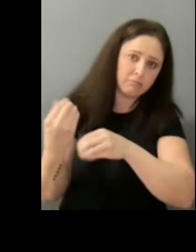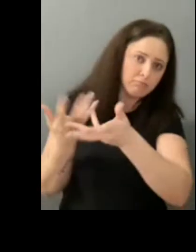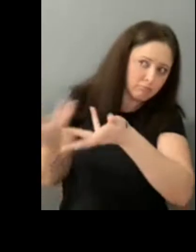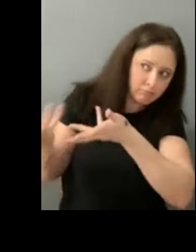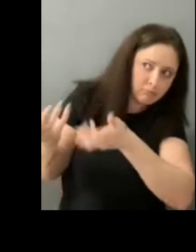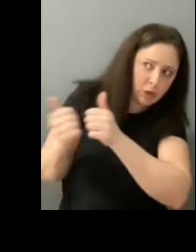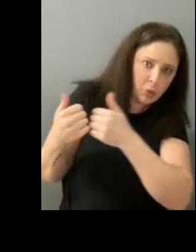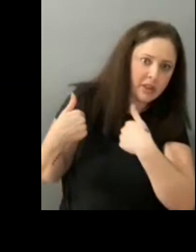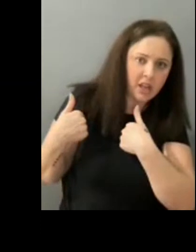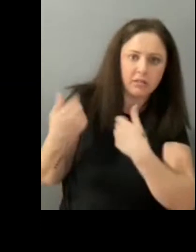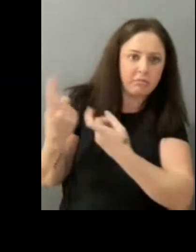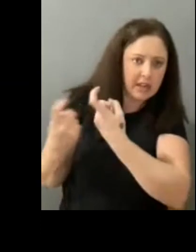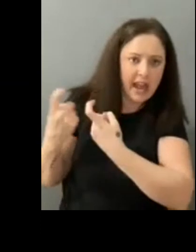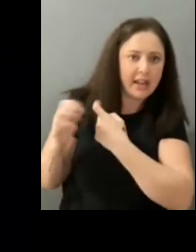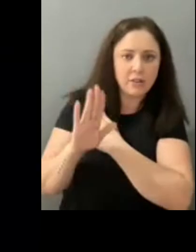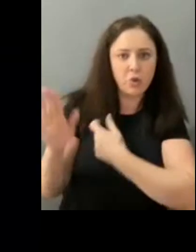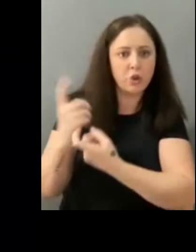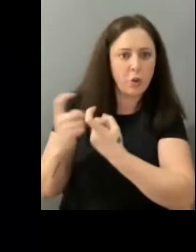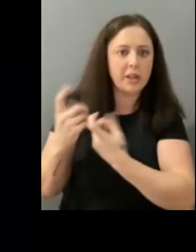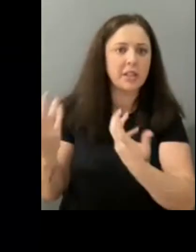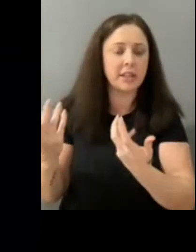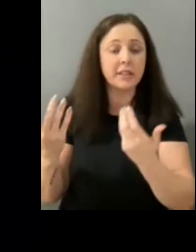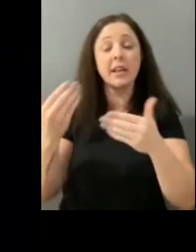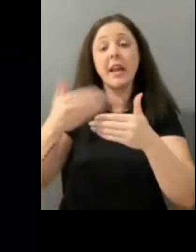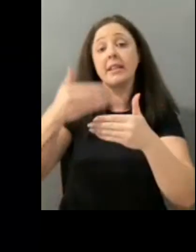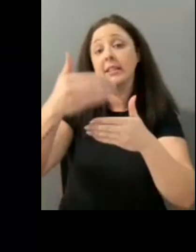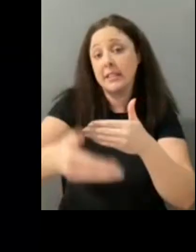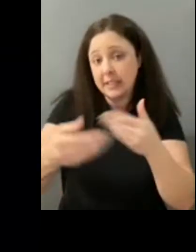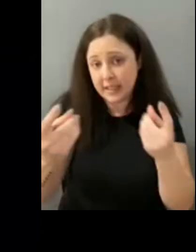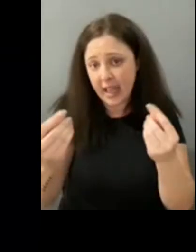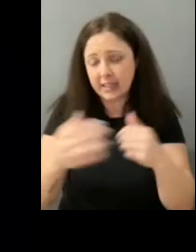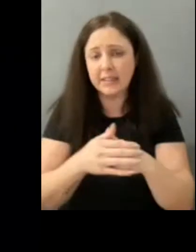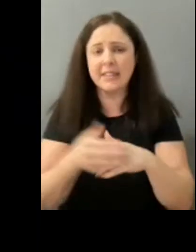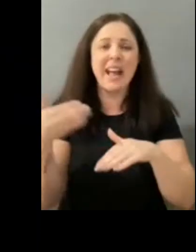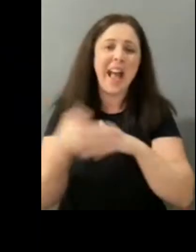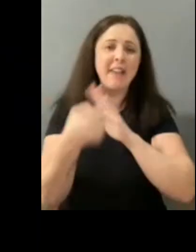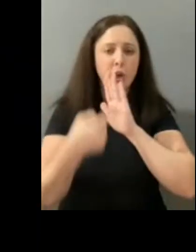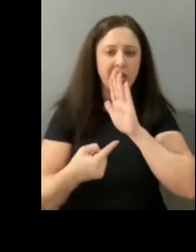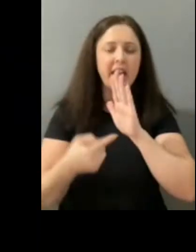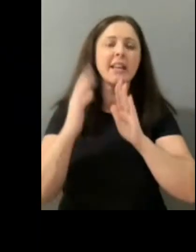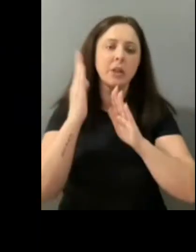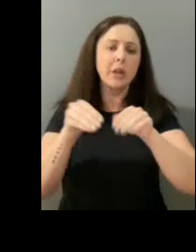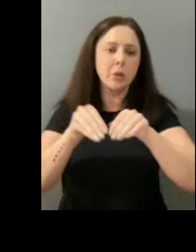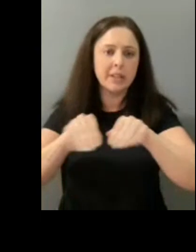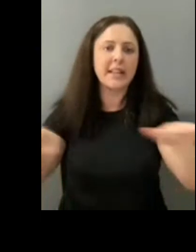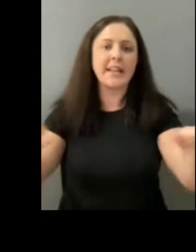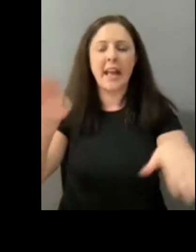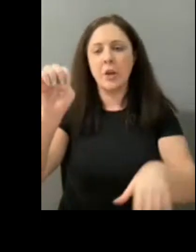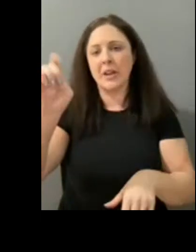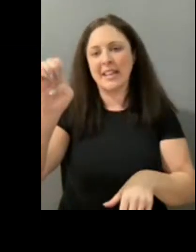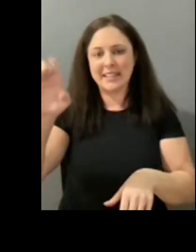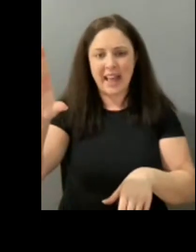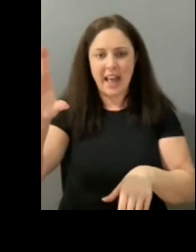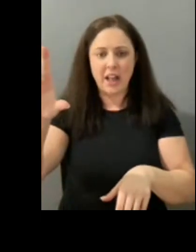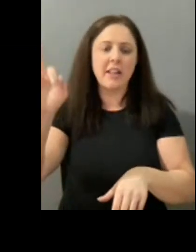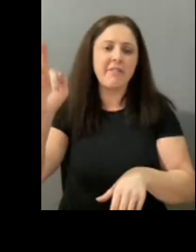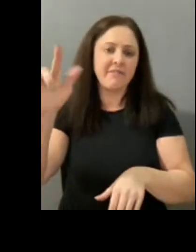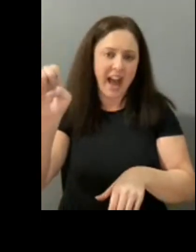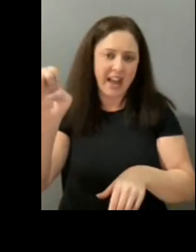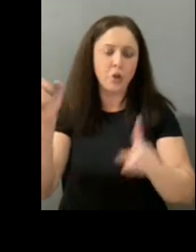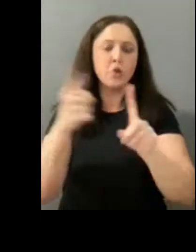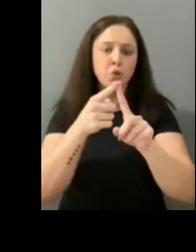questions. And then next steps, just after this, we're going to be sending the Excel files to the champion.